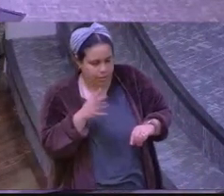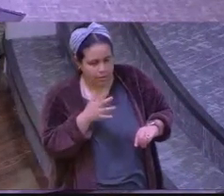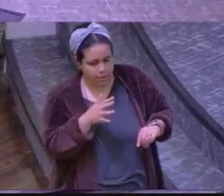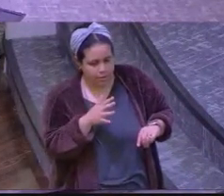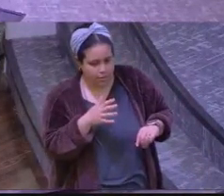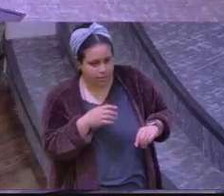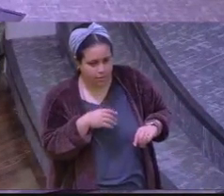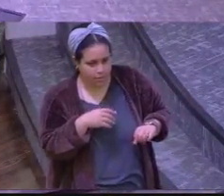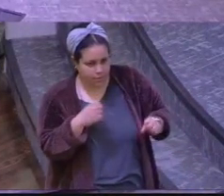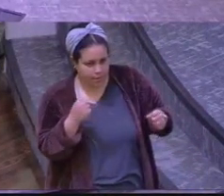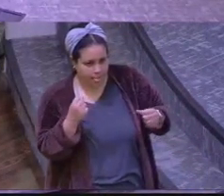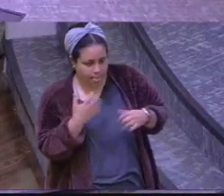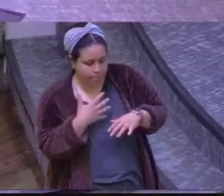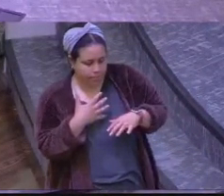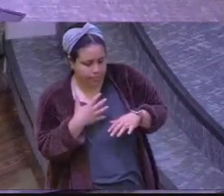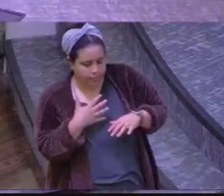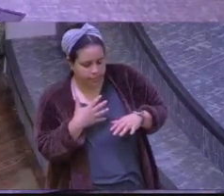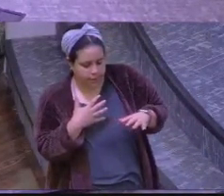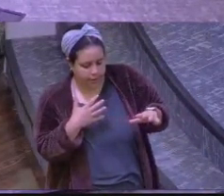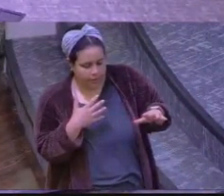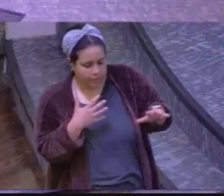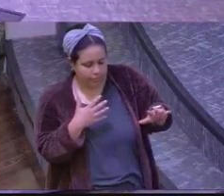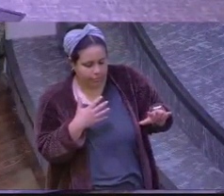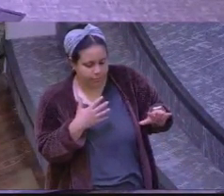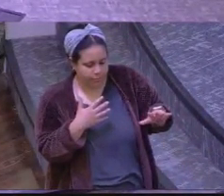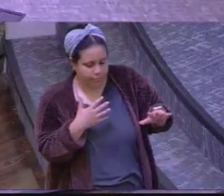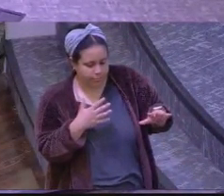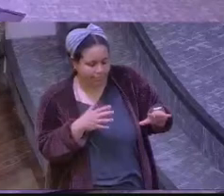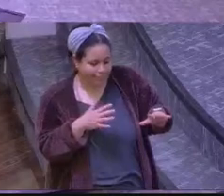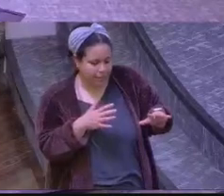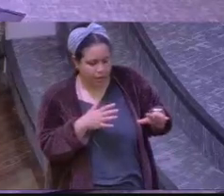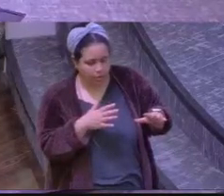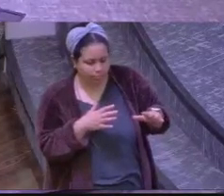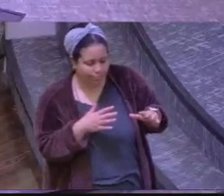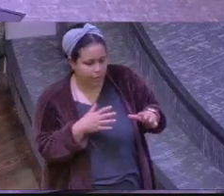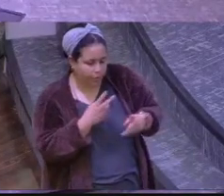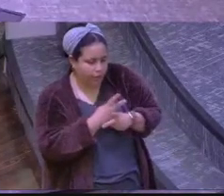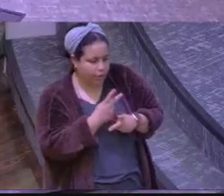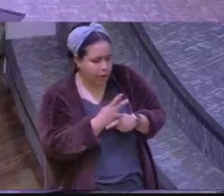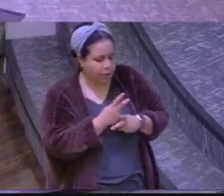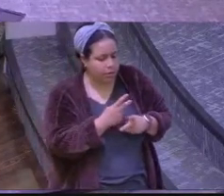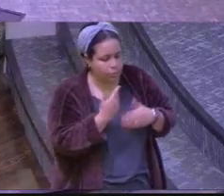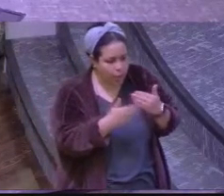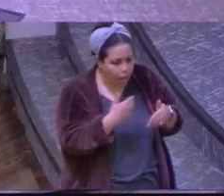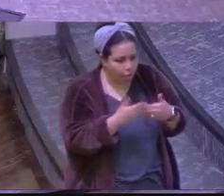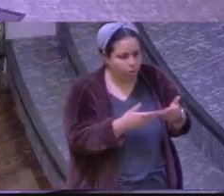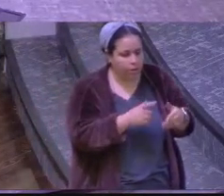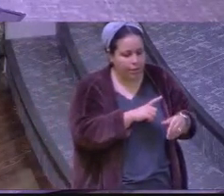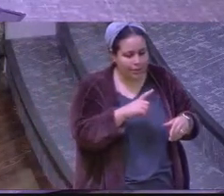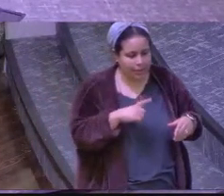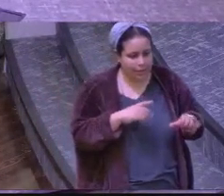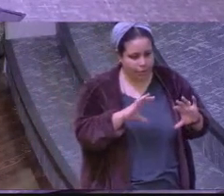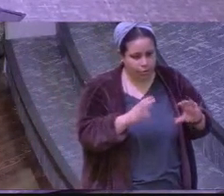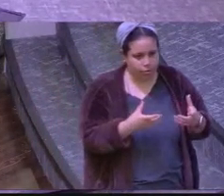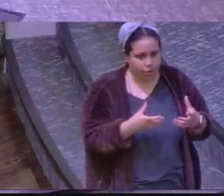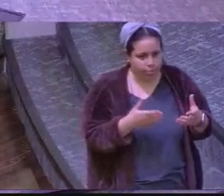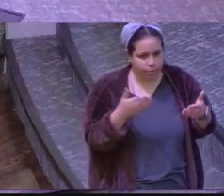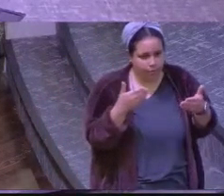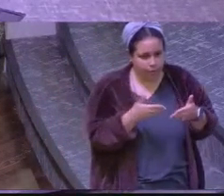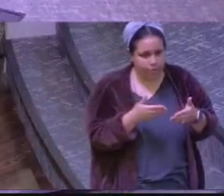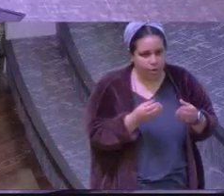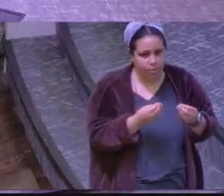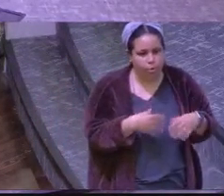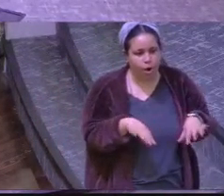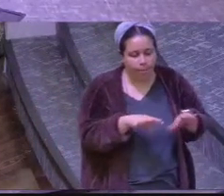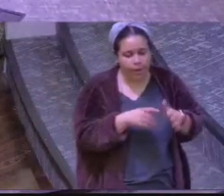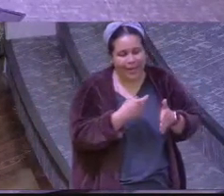we start looking at fund balance, if there's stuff like that, you know, down the... I do think the legislative body is going to continue to focus on property